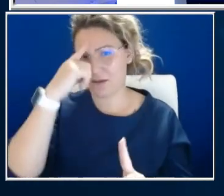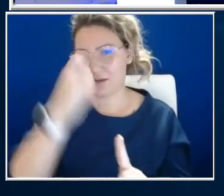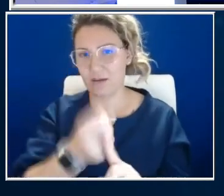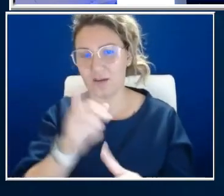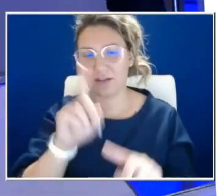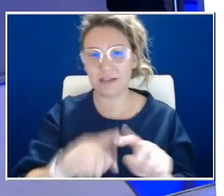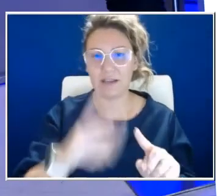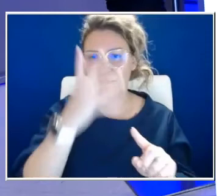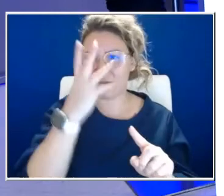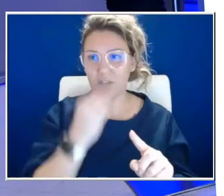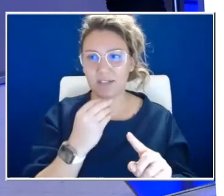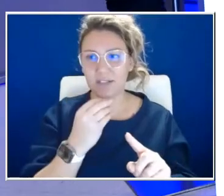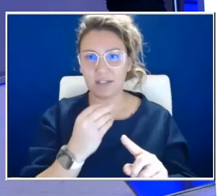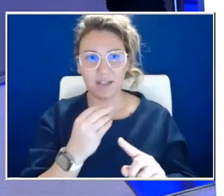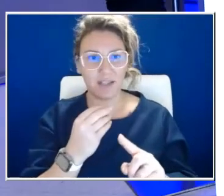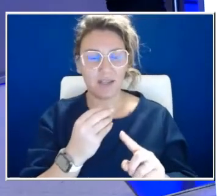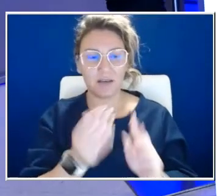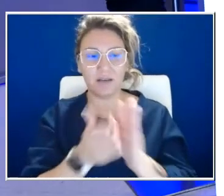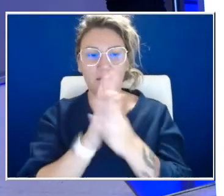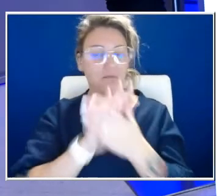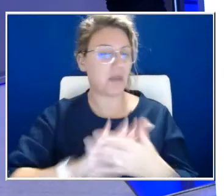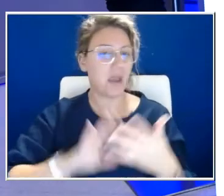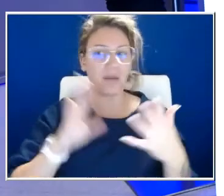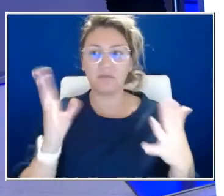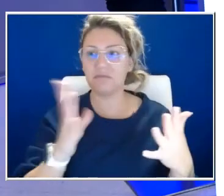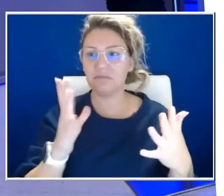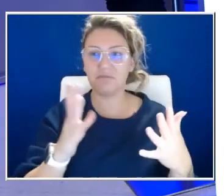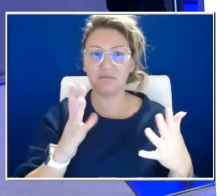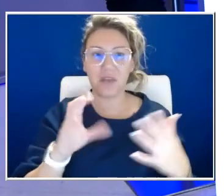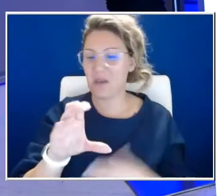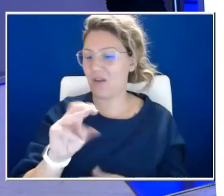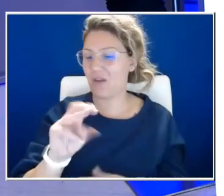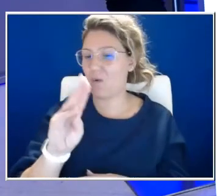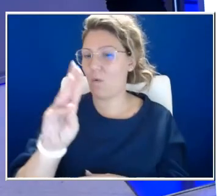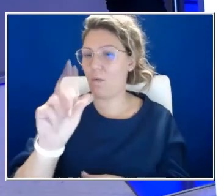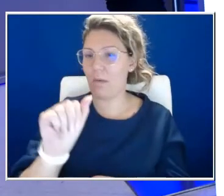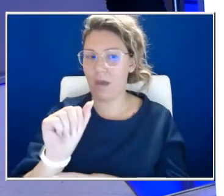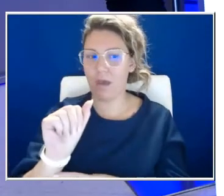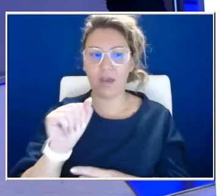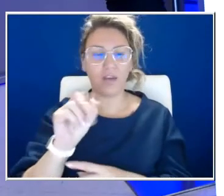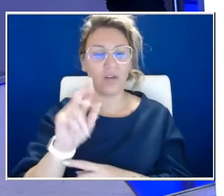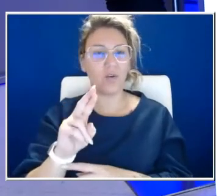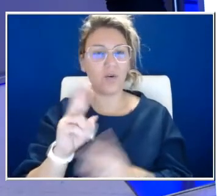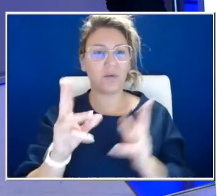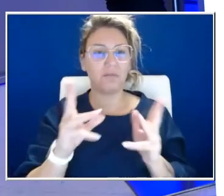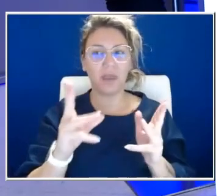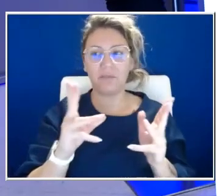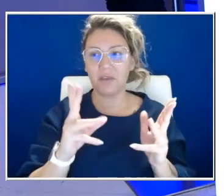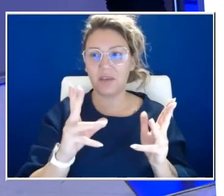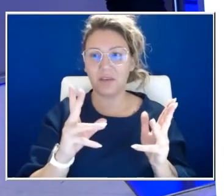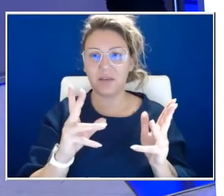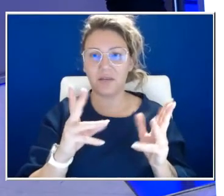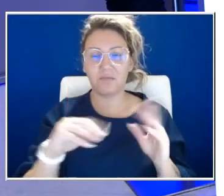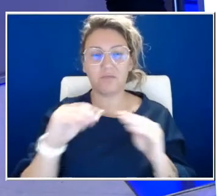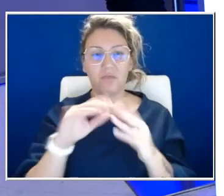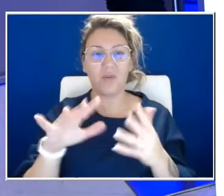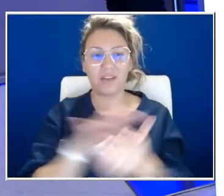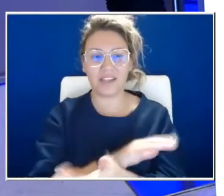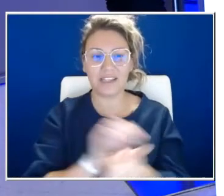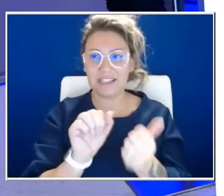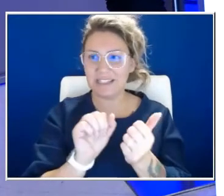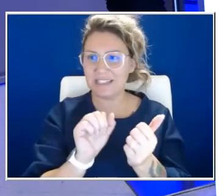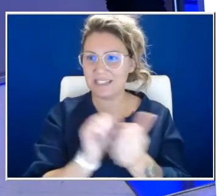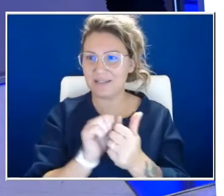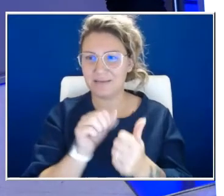they'll go into some sort of coma or it might cause major farther damage. He goes, is